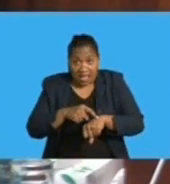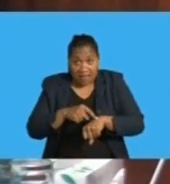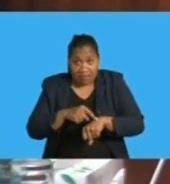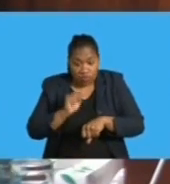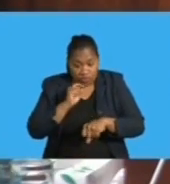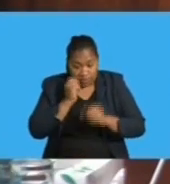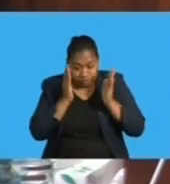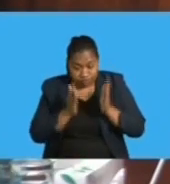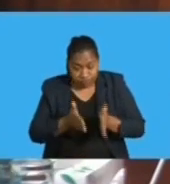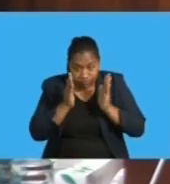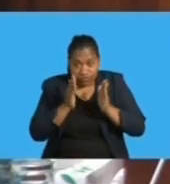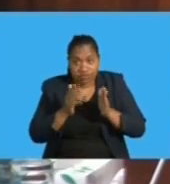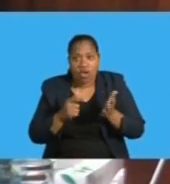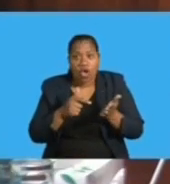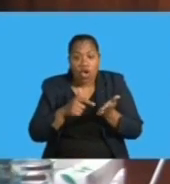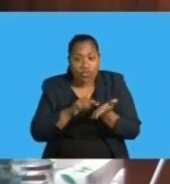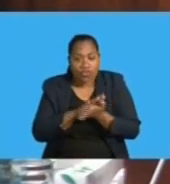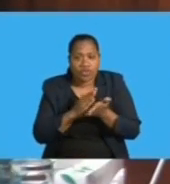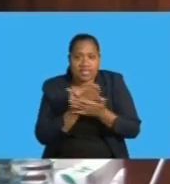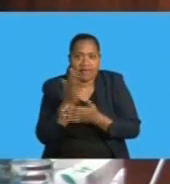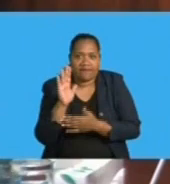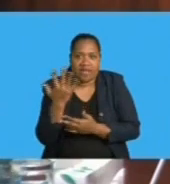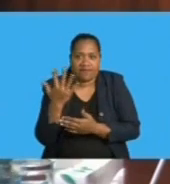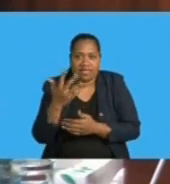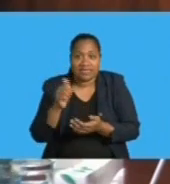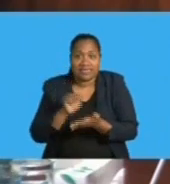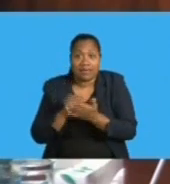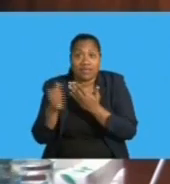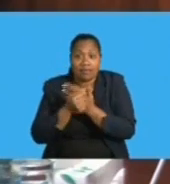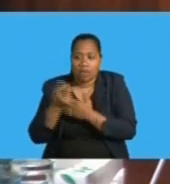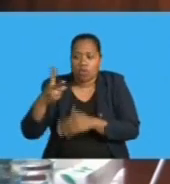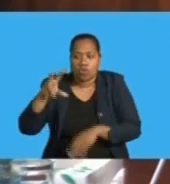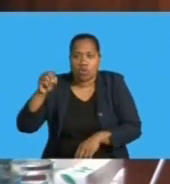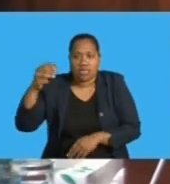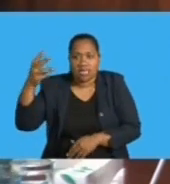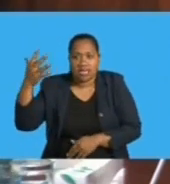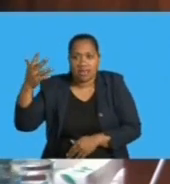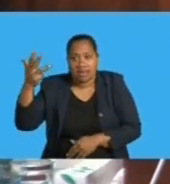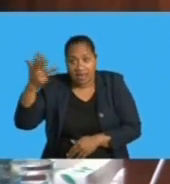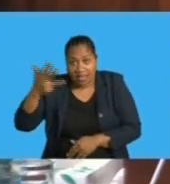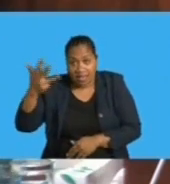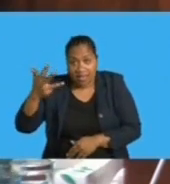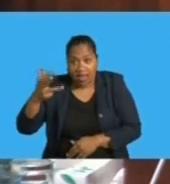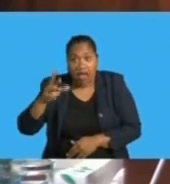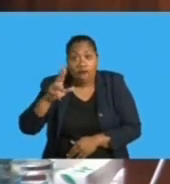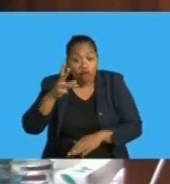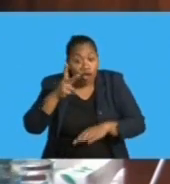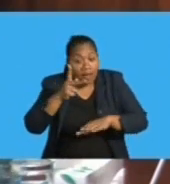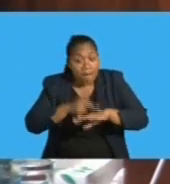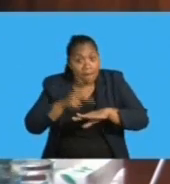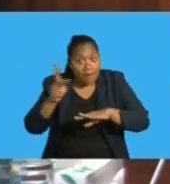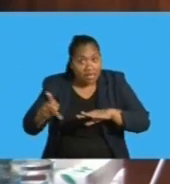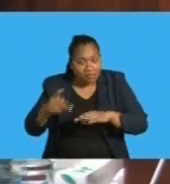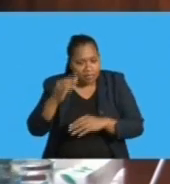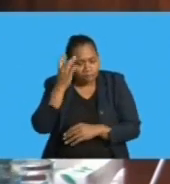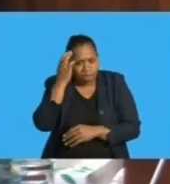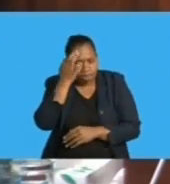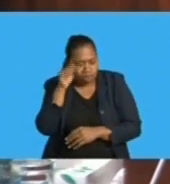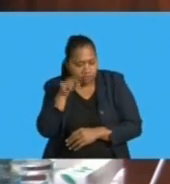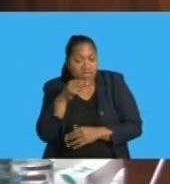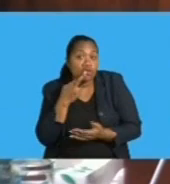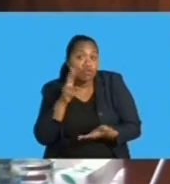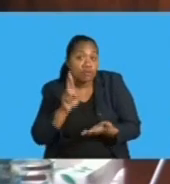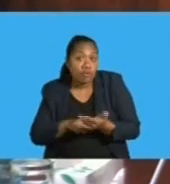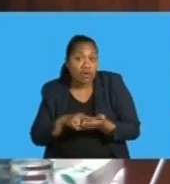on Thursday, 5th September 2019, for Parliament to consider the report and